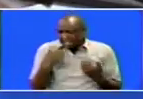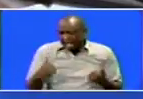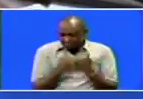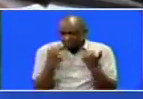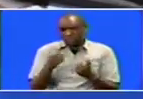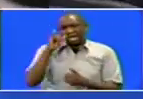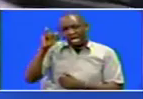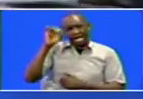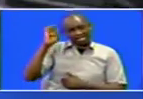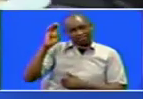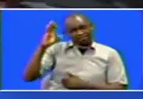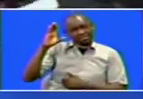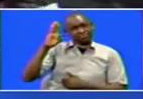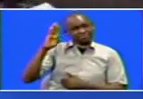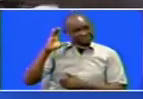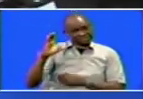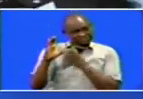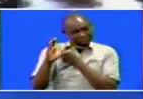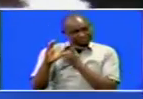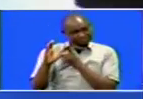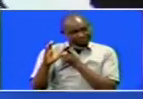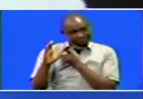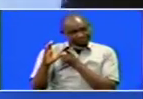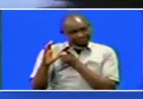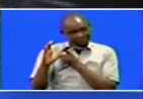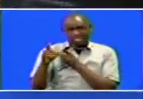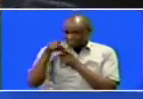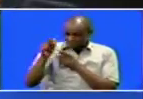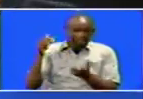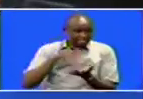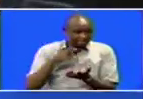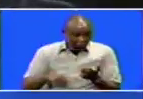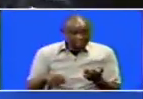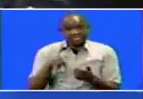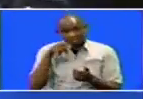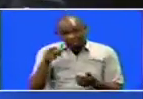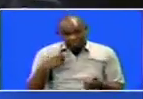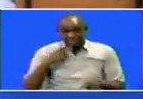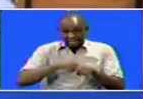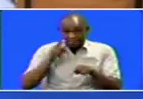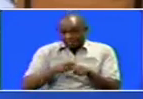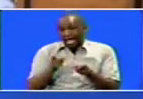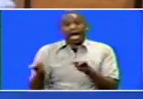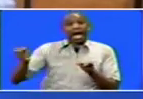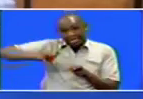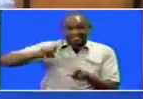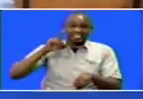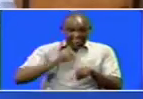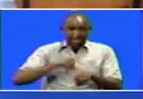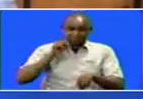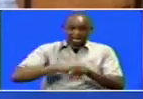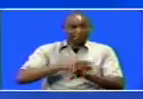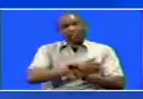the Independent Electoral Boundaries Commission, IEBC, to once again review its timelines as the clock